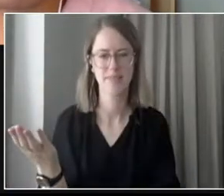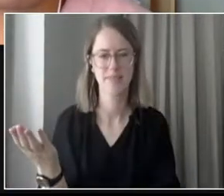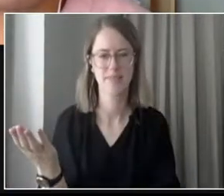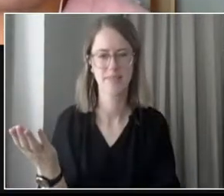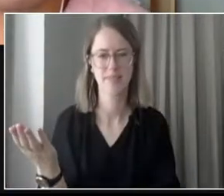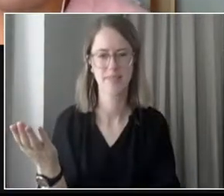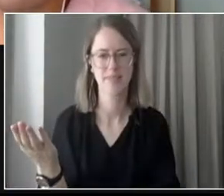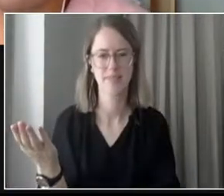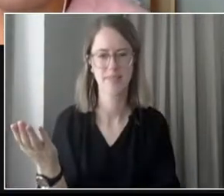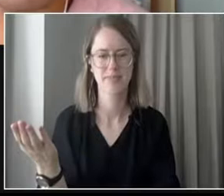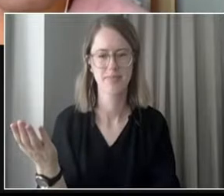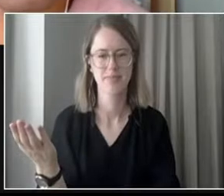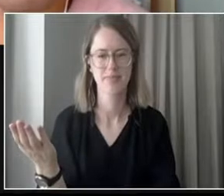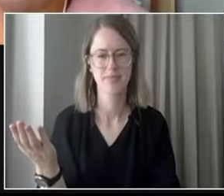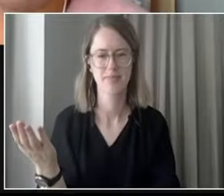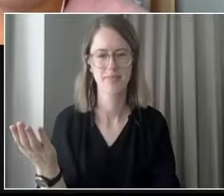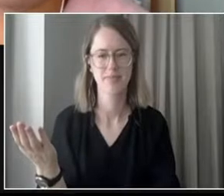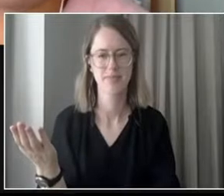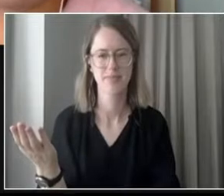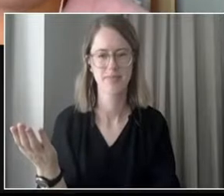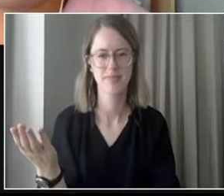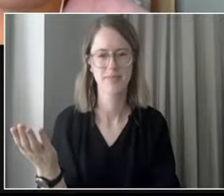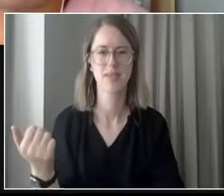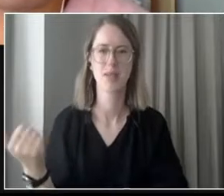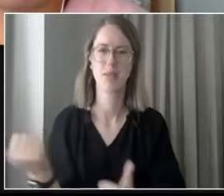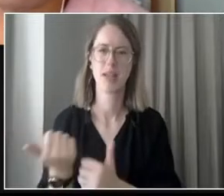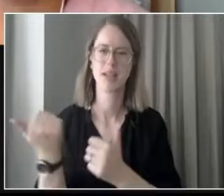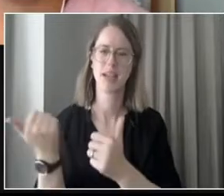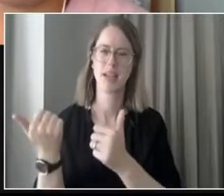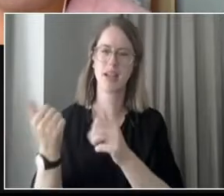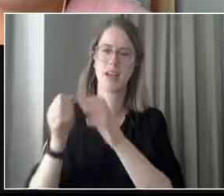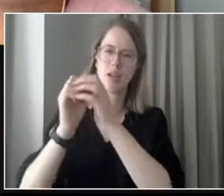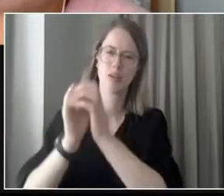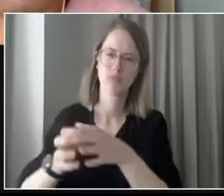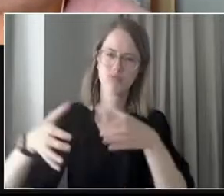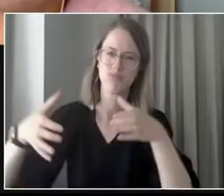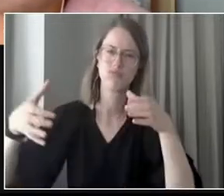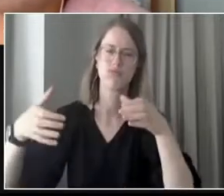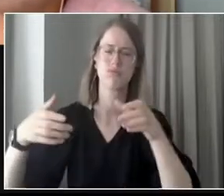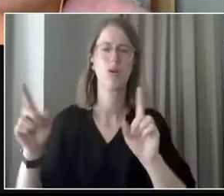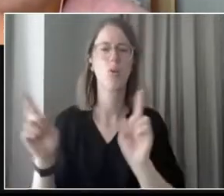been a huge resurgence